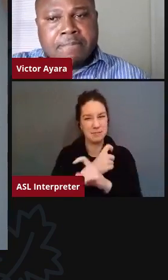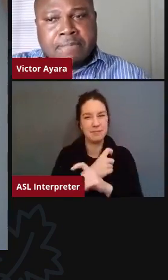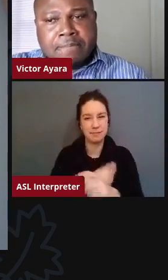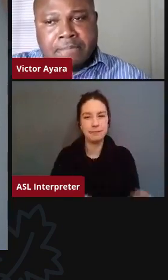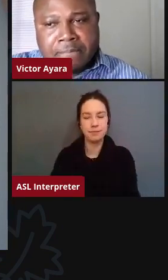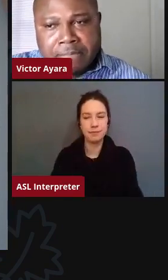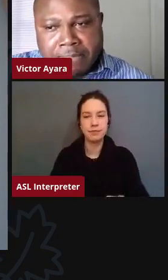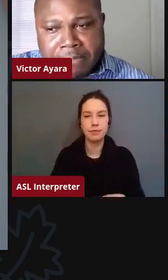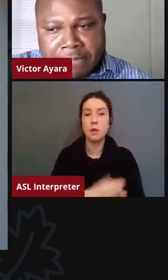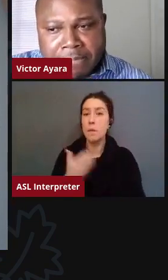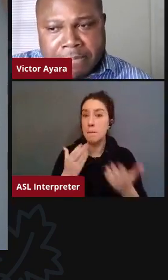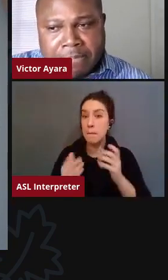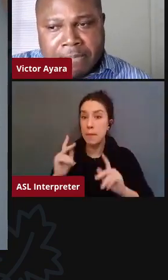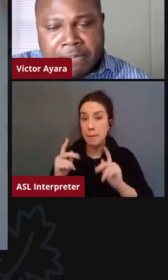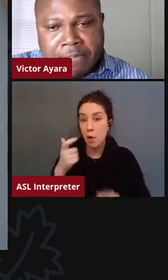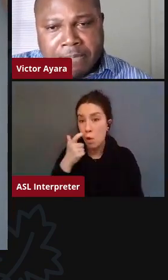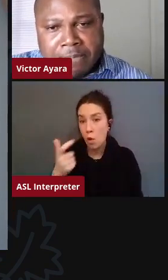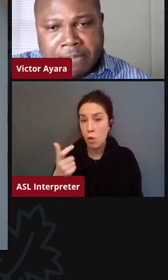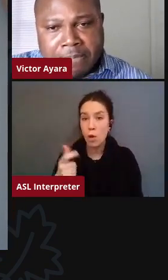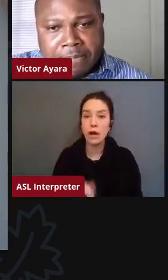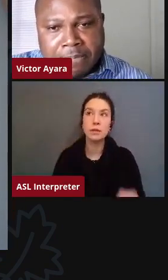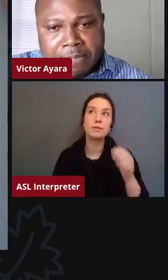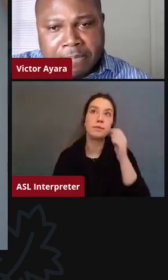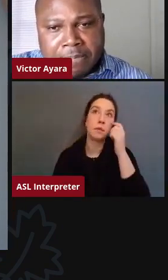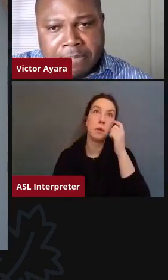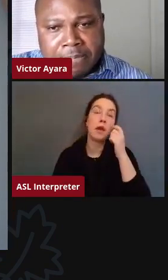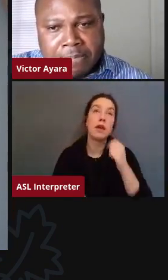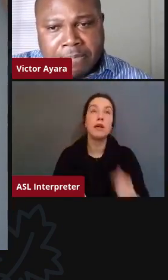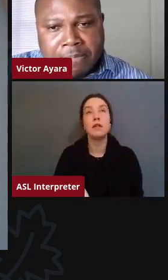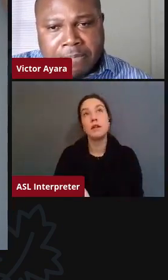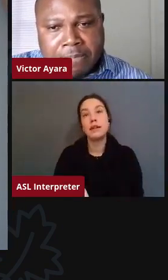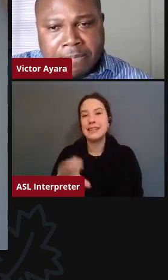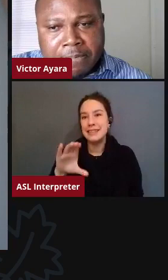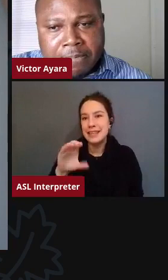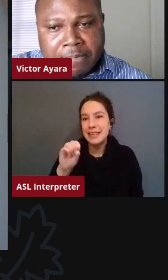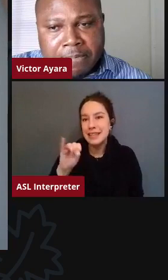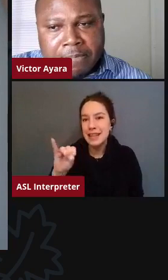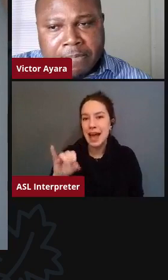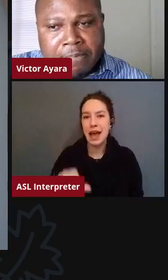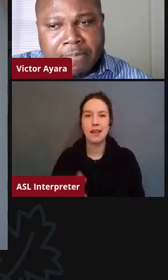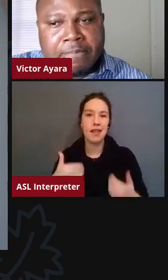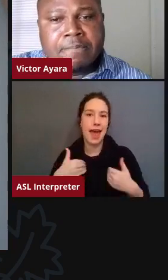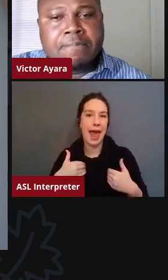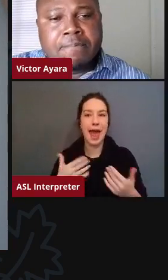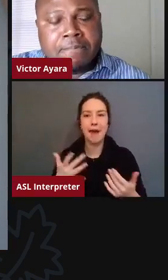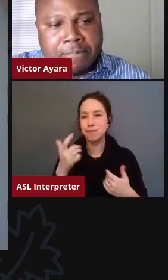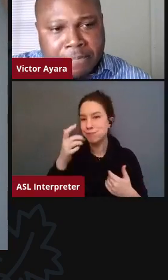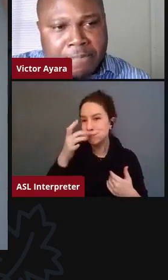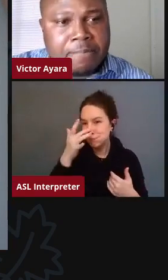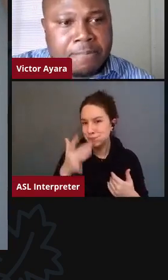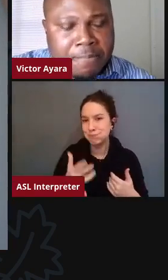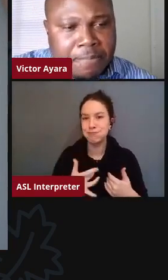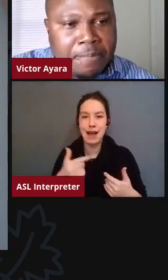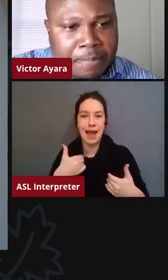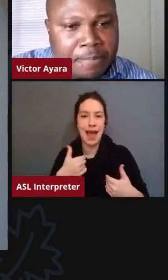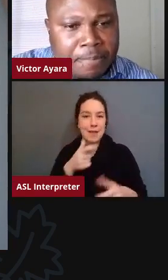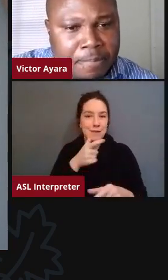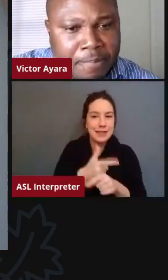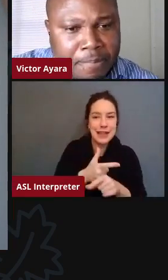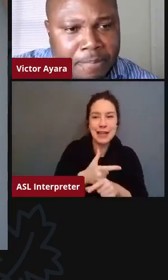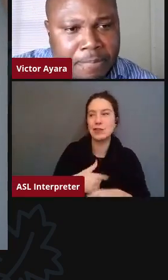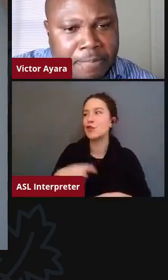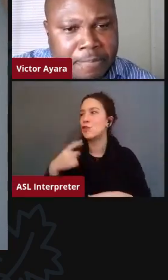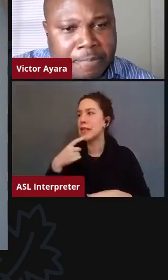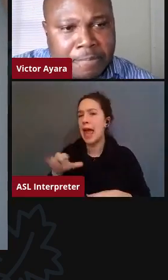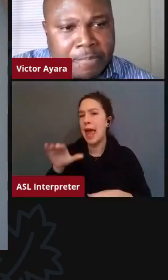may have watched like the shows like CTSI, and then they have the computer programmer who sits there and they're like, find us that data set, and they're